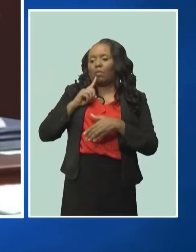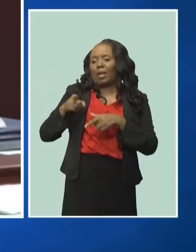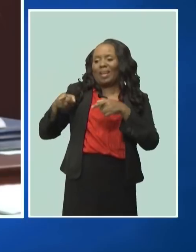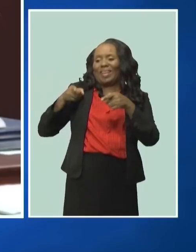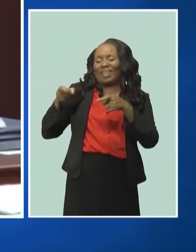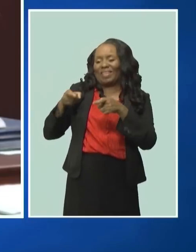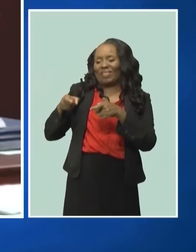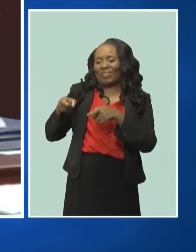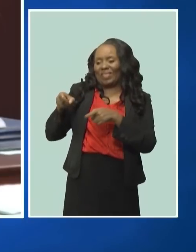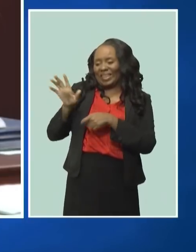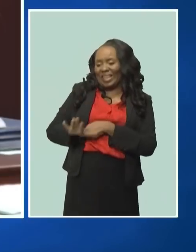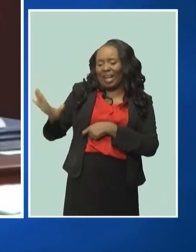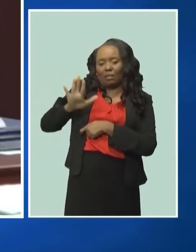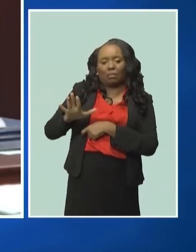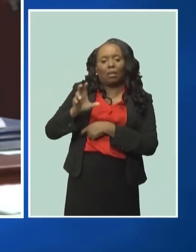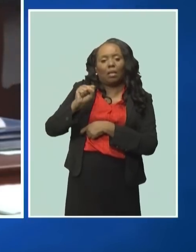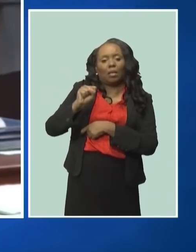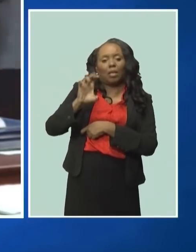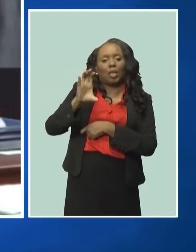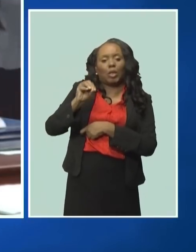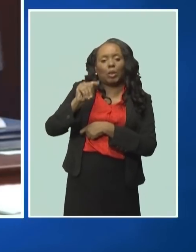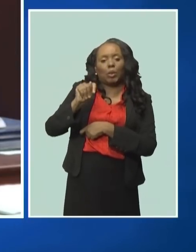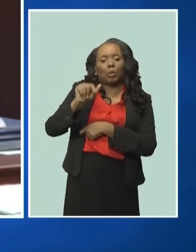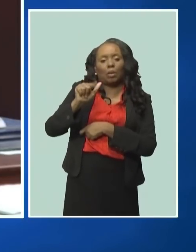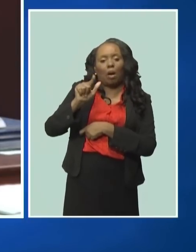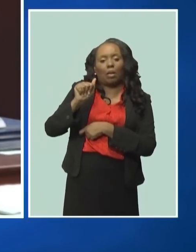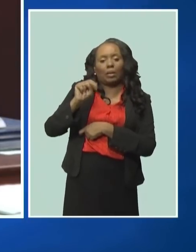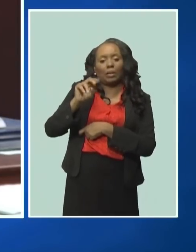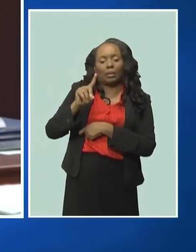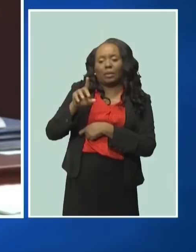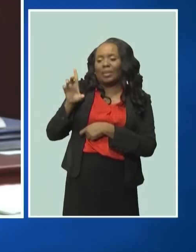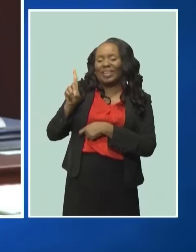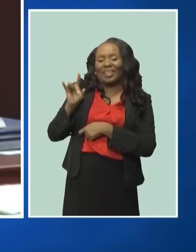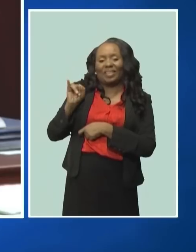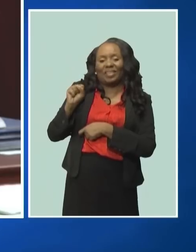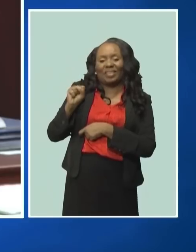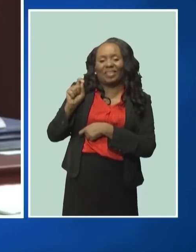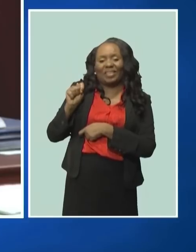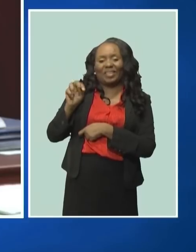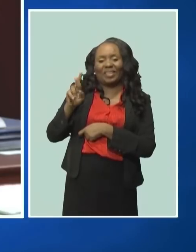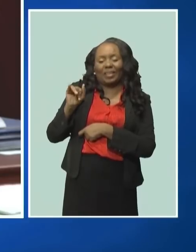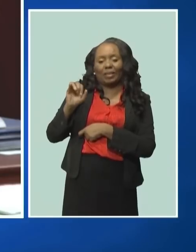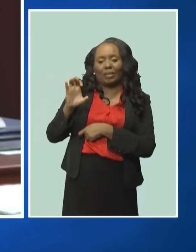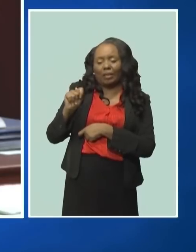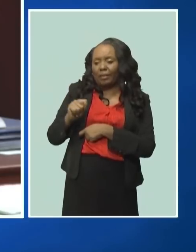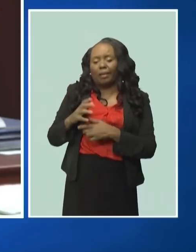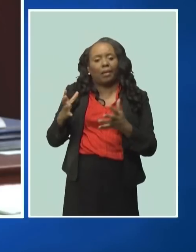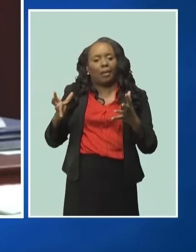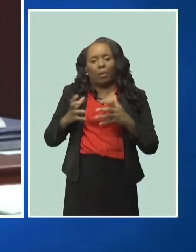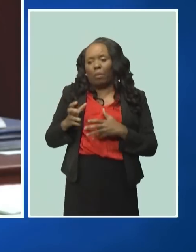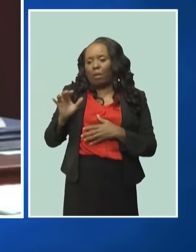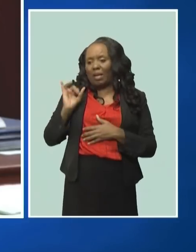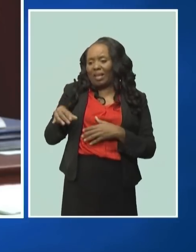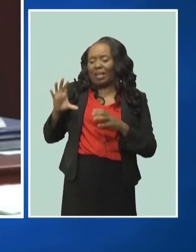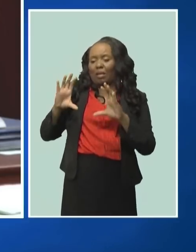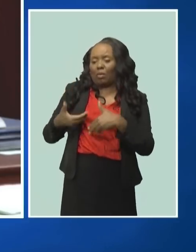district and to help to educate and to advise on a number of the development plans within the